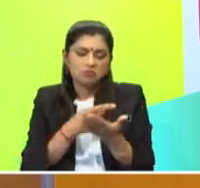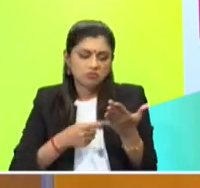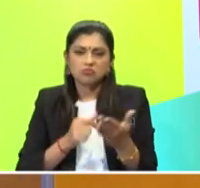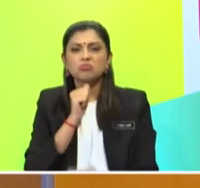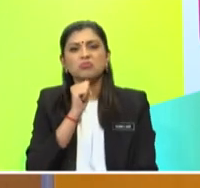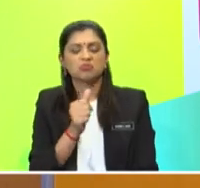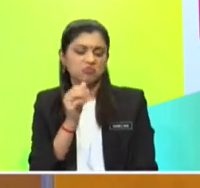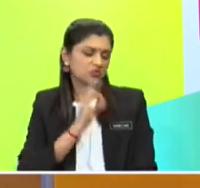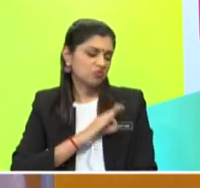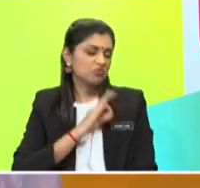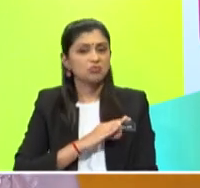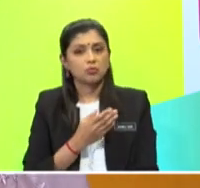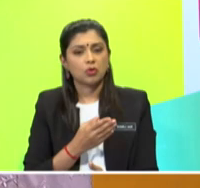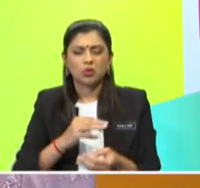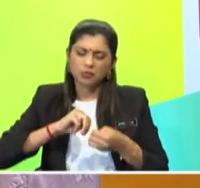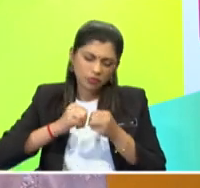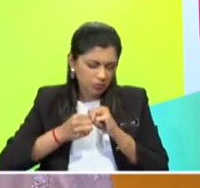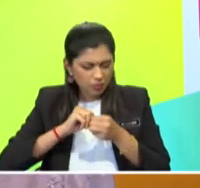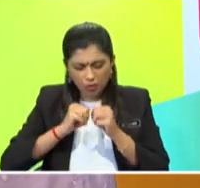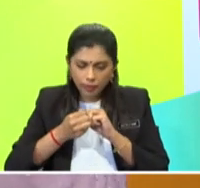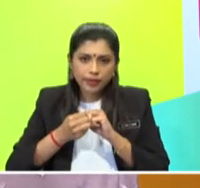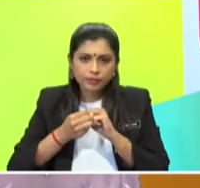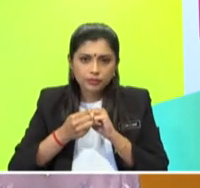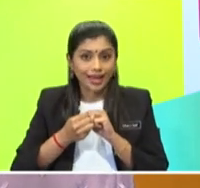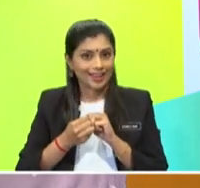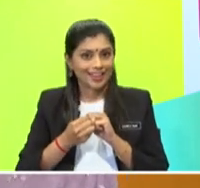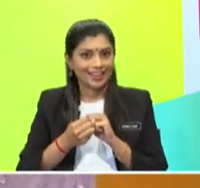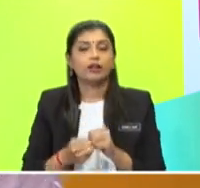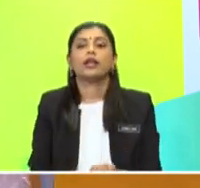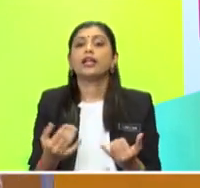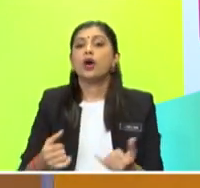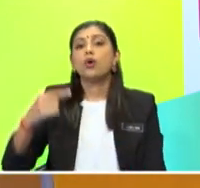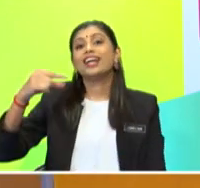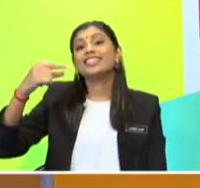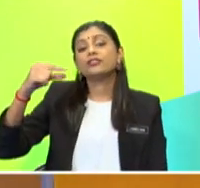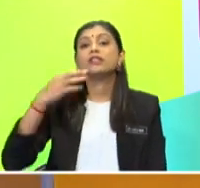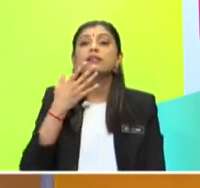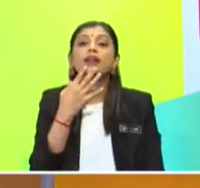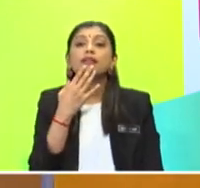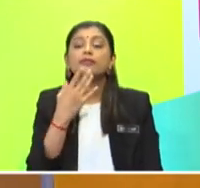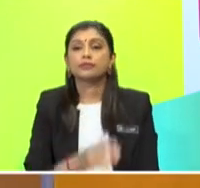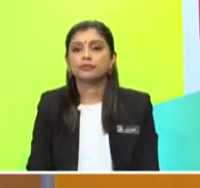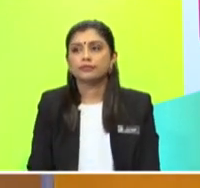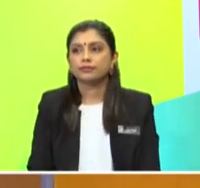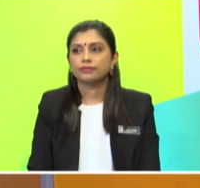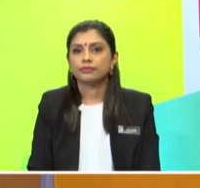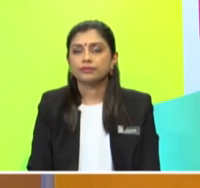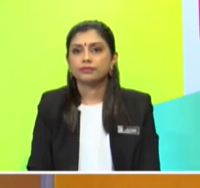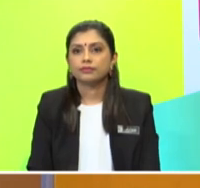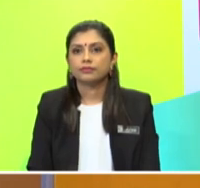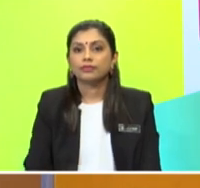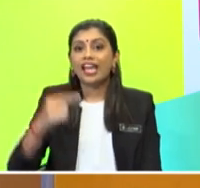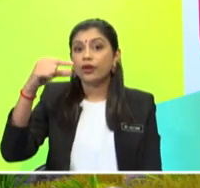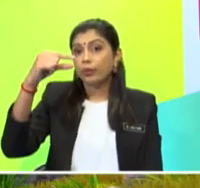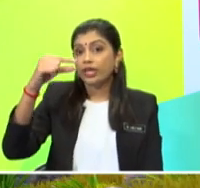disadvantages, problems, right? Now, the next one will be green. Now, what does green color represent? Girls and boys?